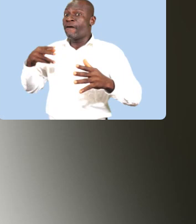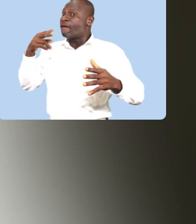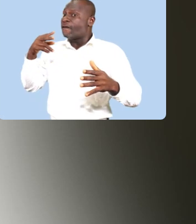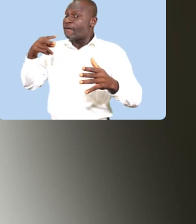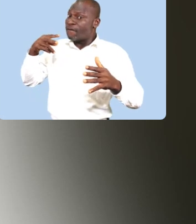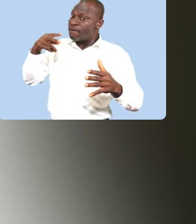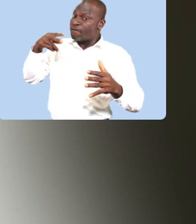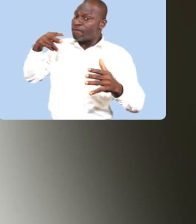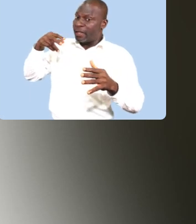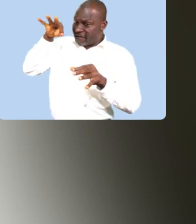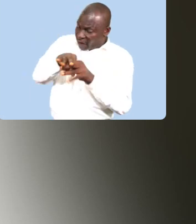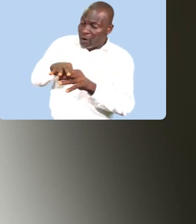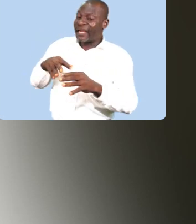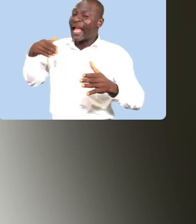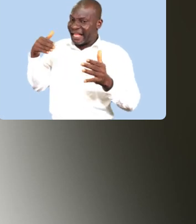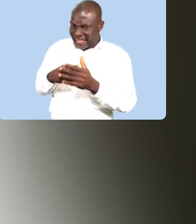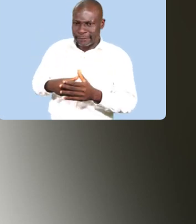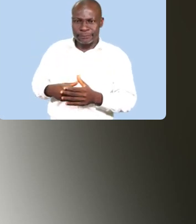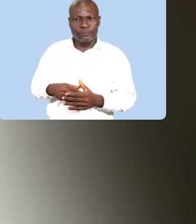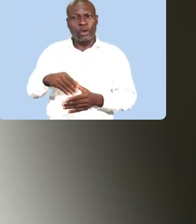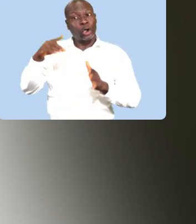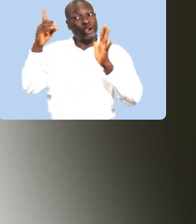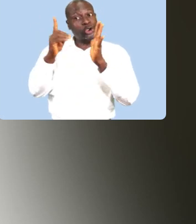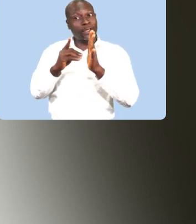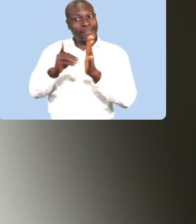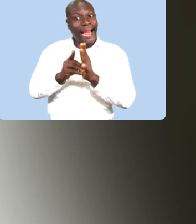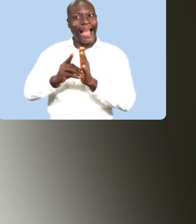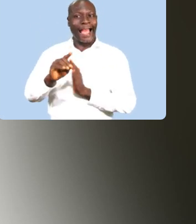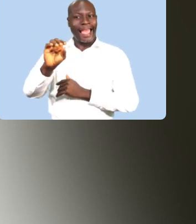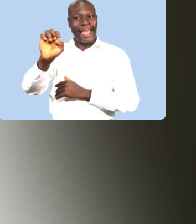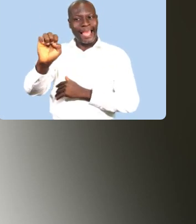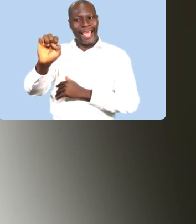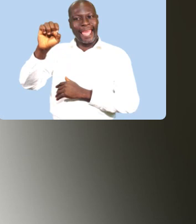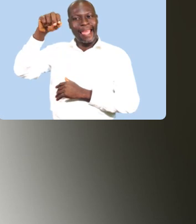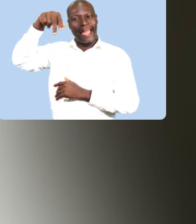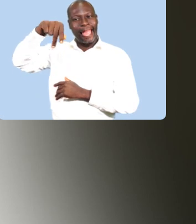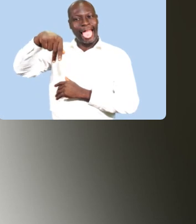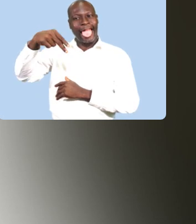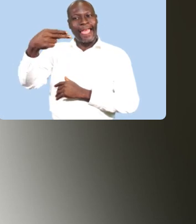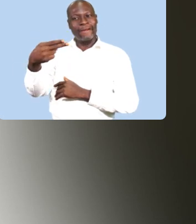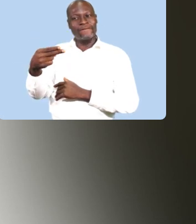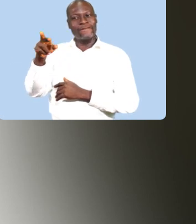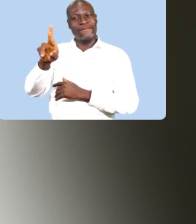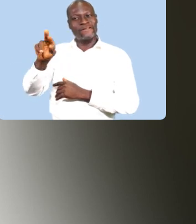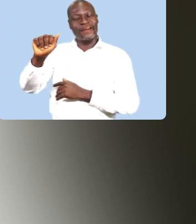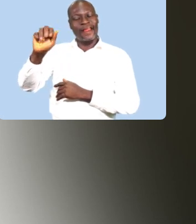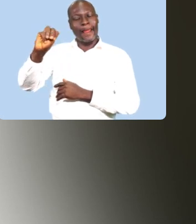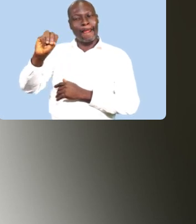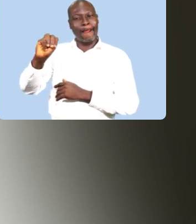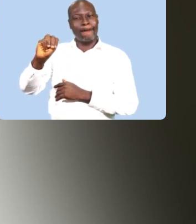Amu wase nimdie entraso nimdie entraso odofo